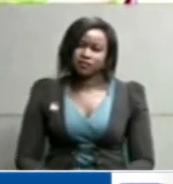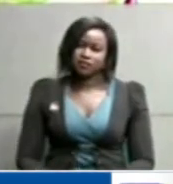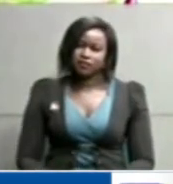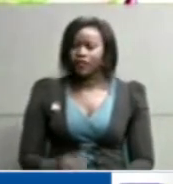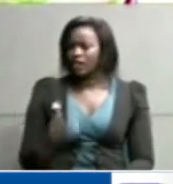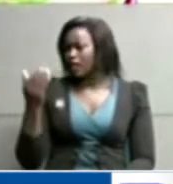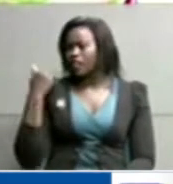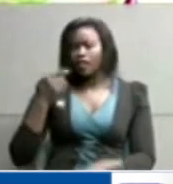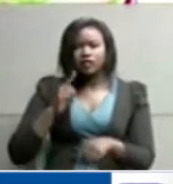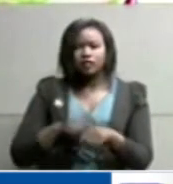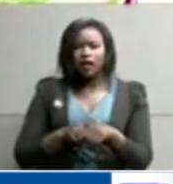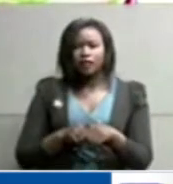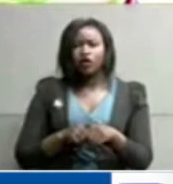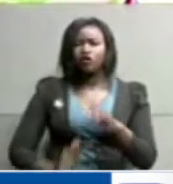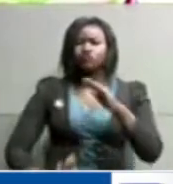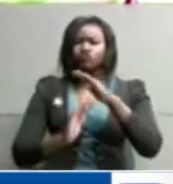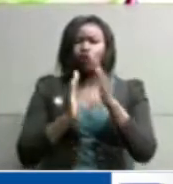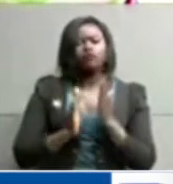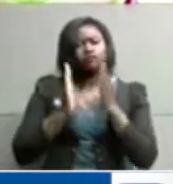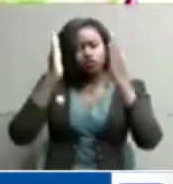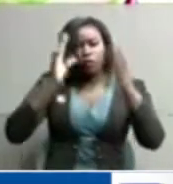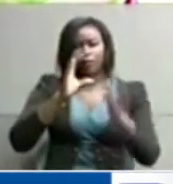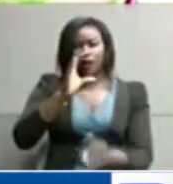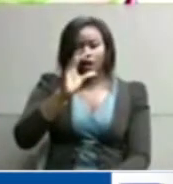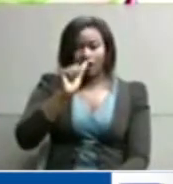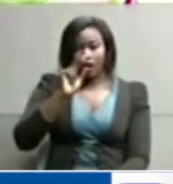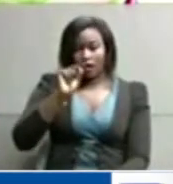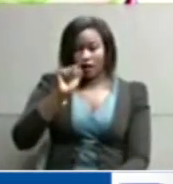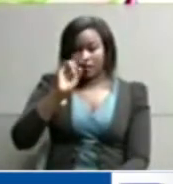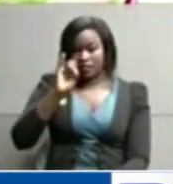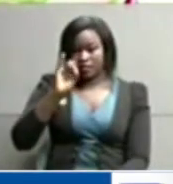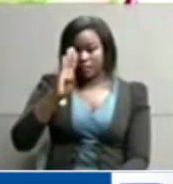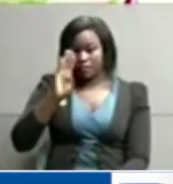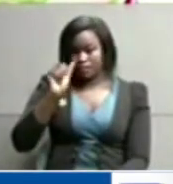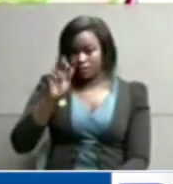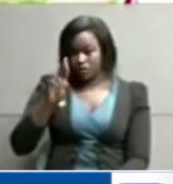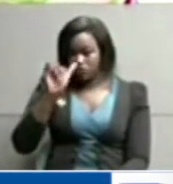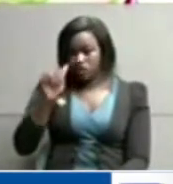The other day when the Archbishop of Canterbury was here, I said, please.